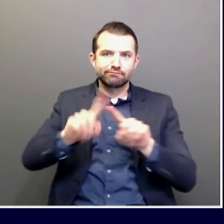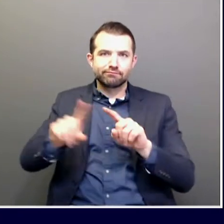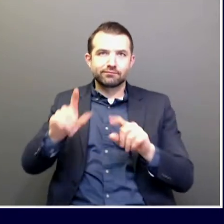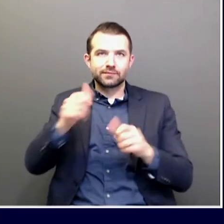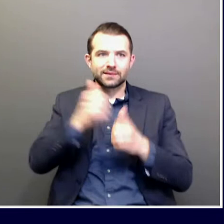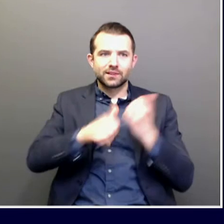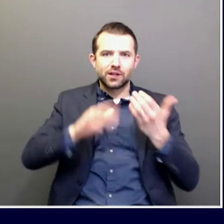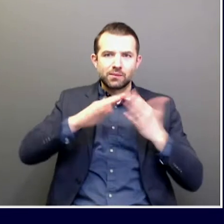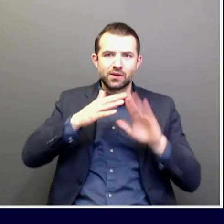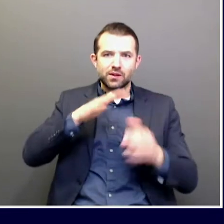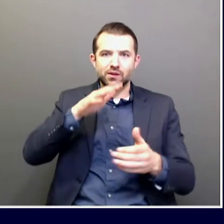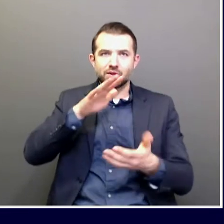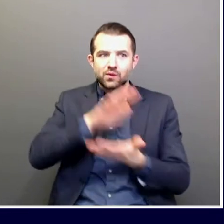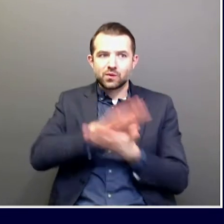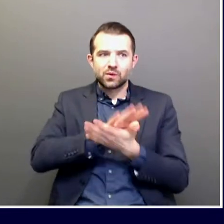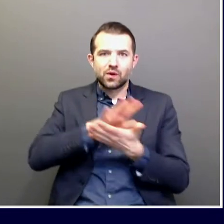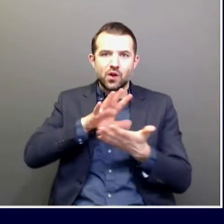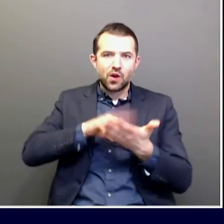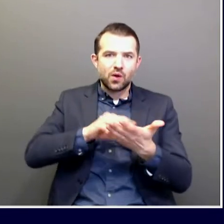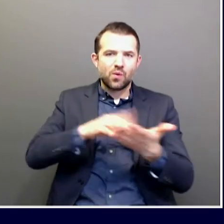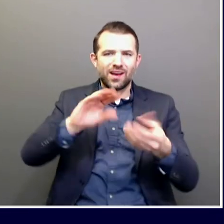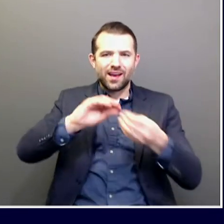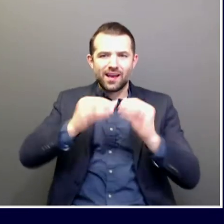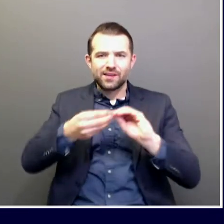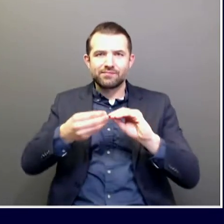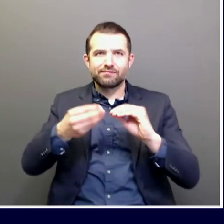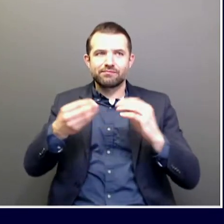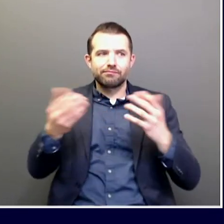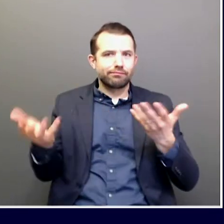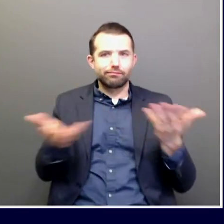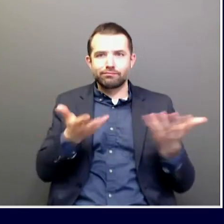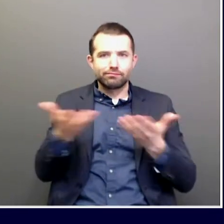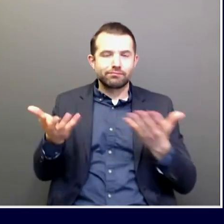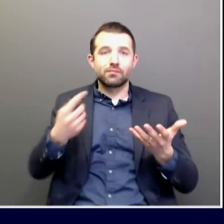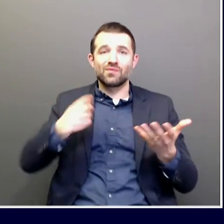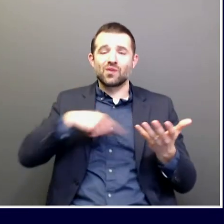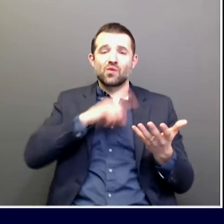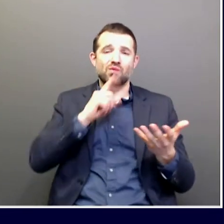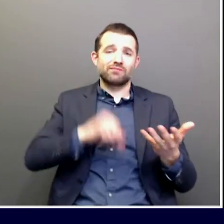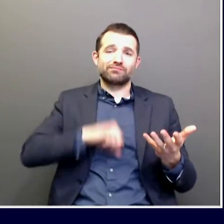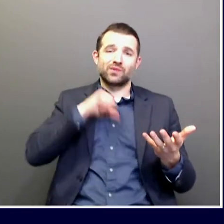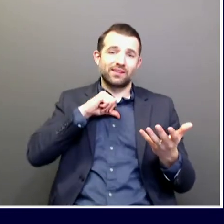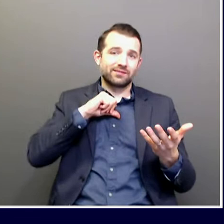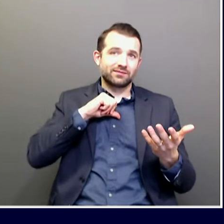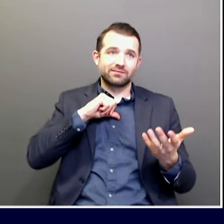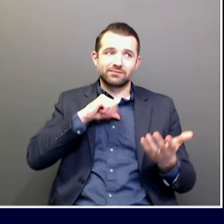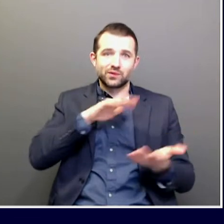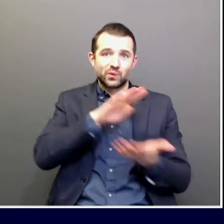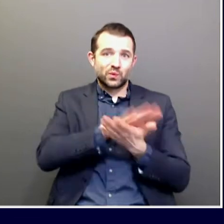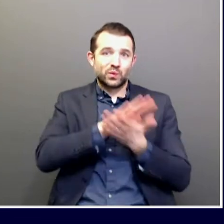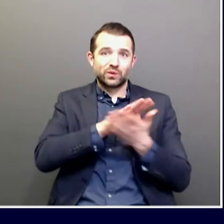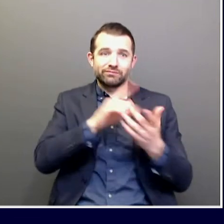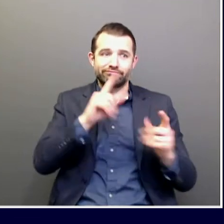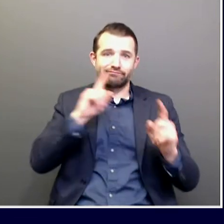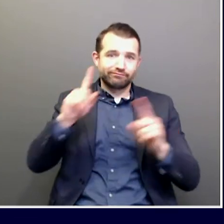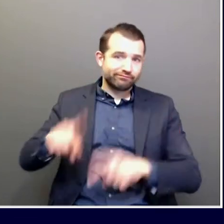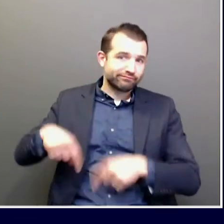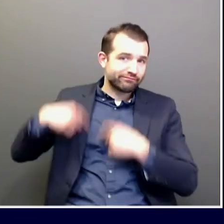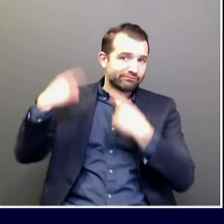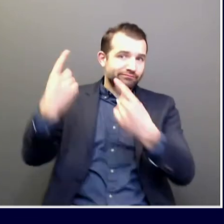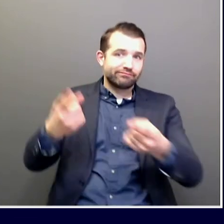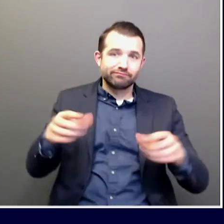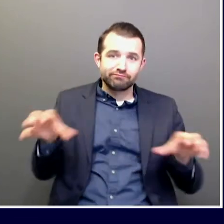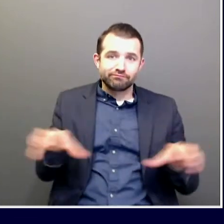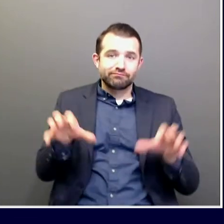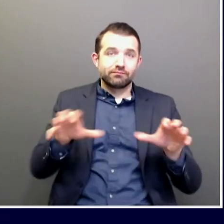schools, but quickly rebounded. So we're just hopeful that the pragmatic approach that our schools in Maine have taken, informed